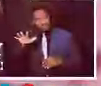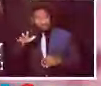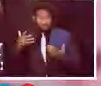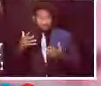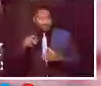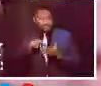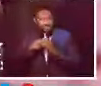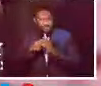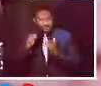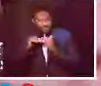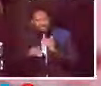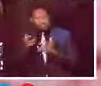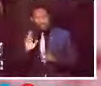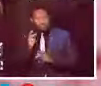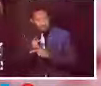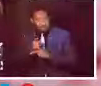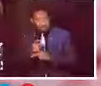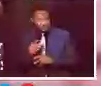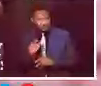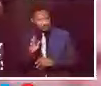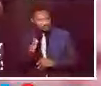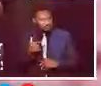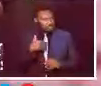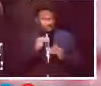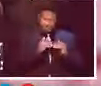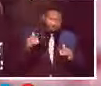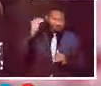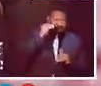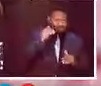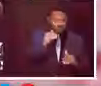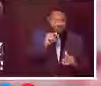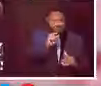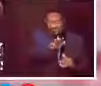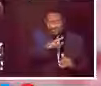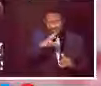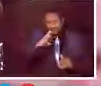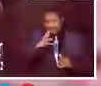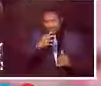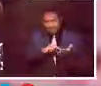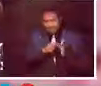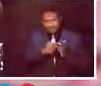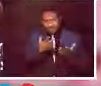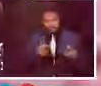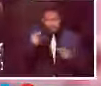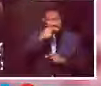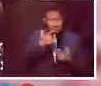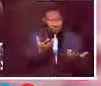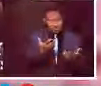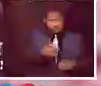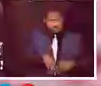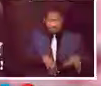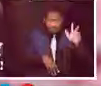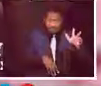And then the 2.56, because we have crossed 5.6, we round it to the next decimal point, which makes